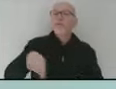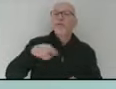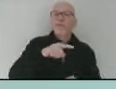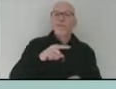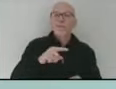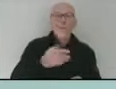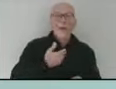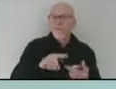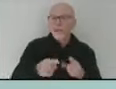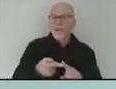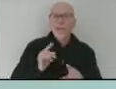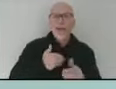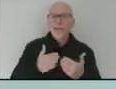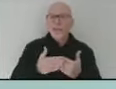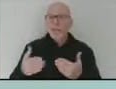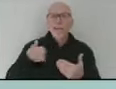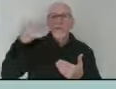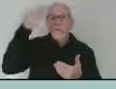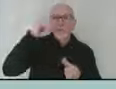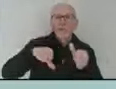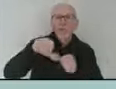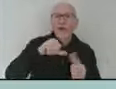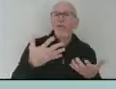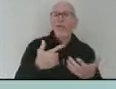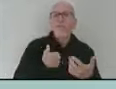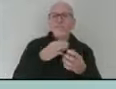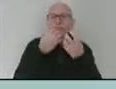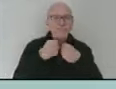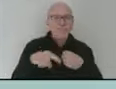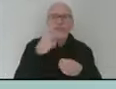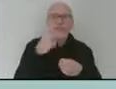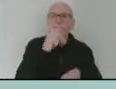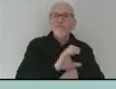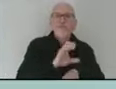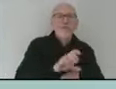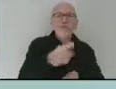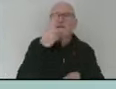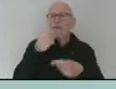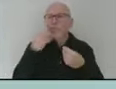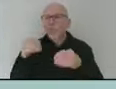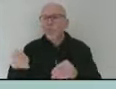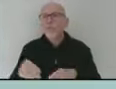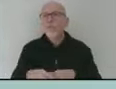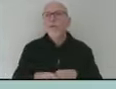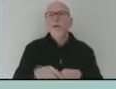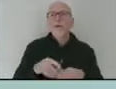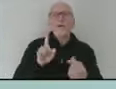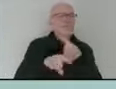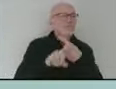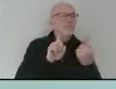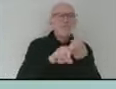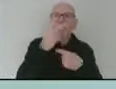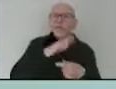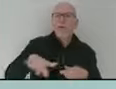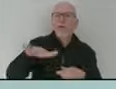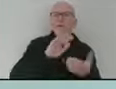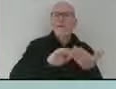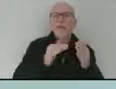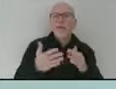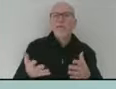our neighbors, they're our loved ones. We see them at church, we see them at the grocery store and other places throughout town. And